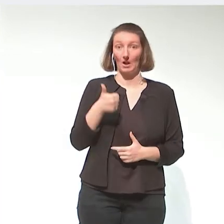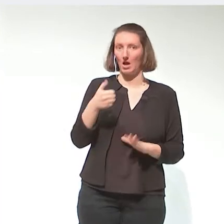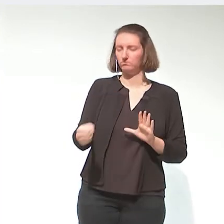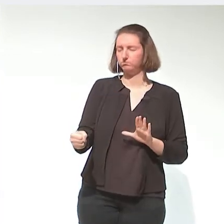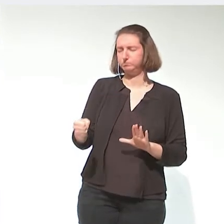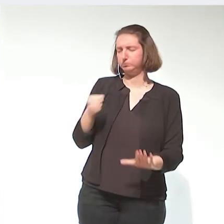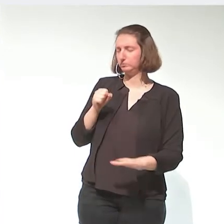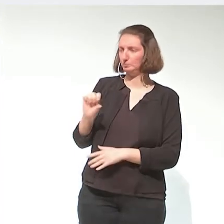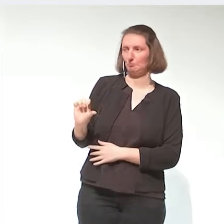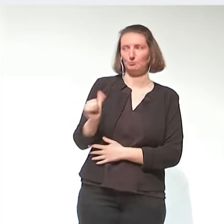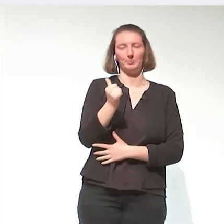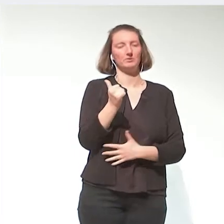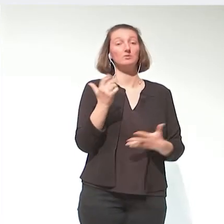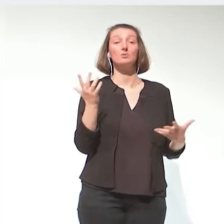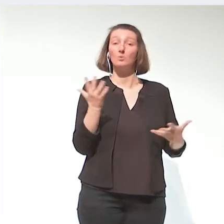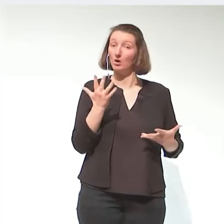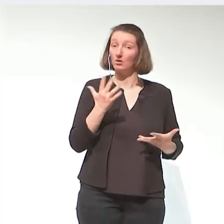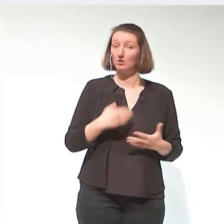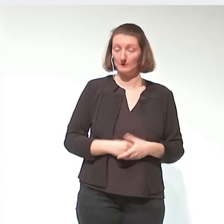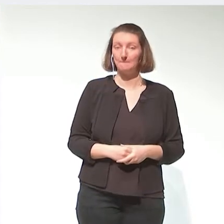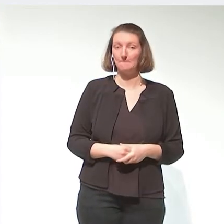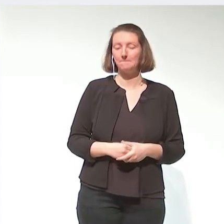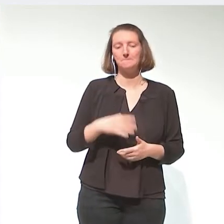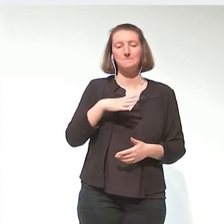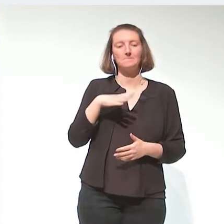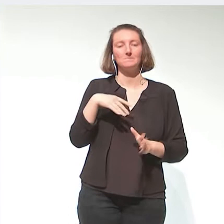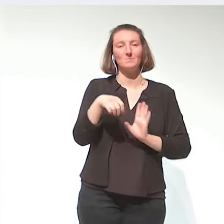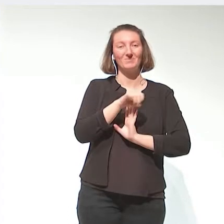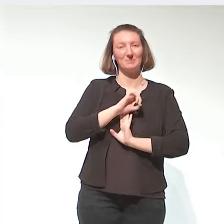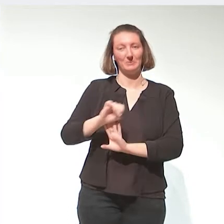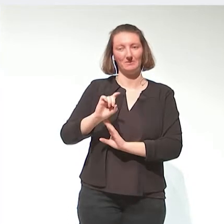to the requirements. So, for instance, if you are